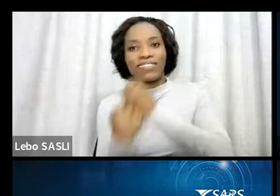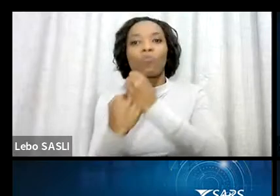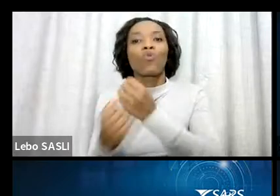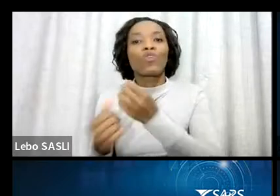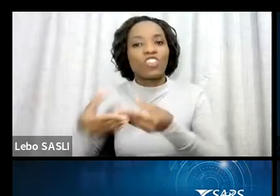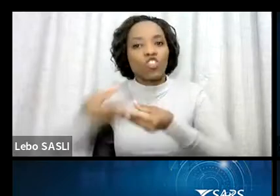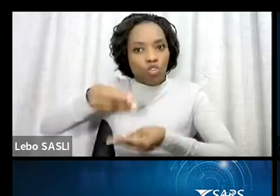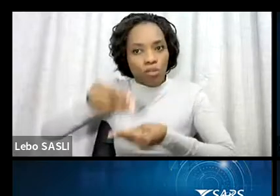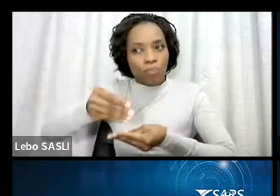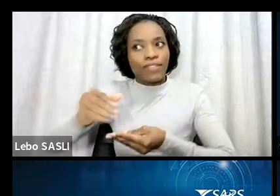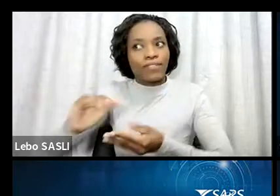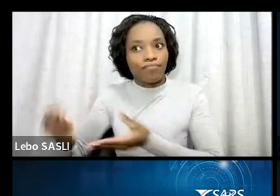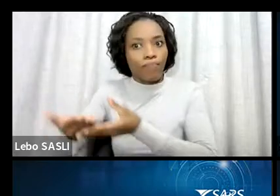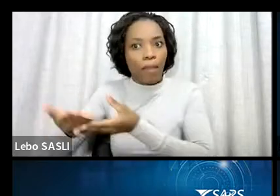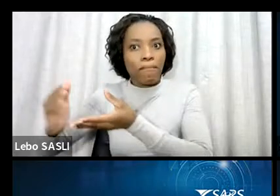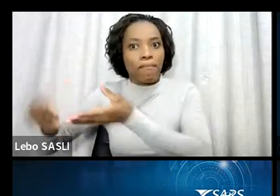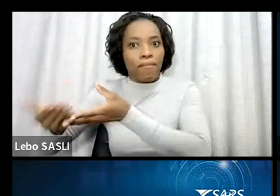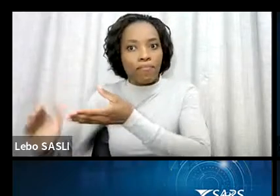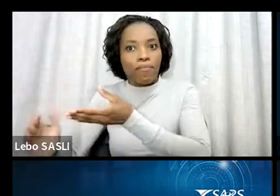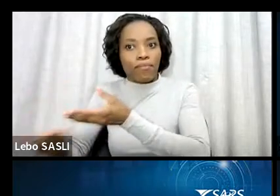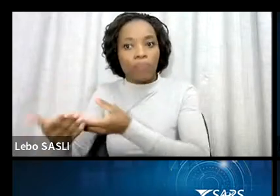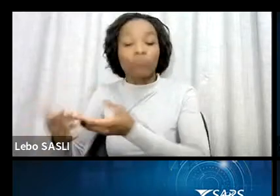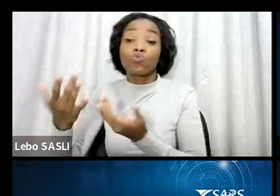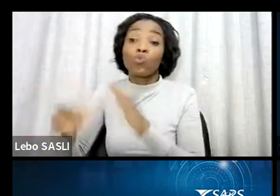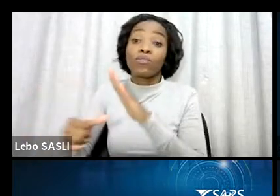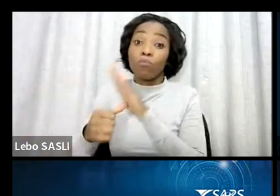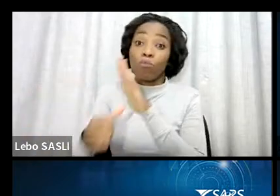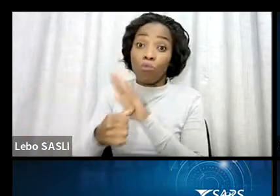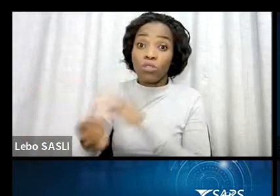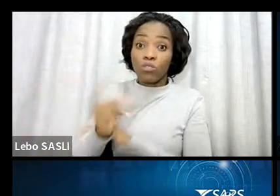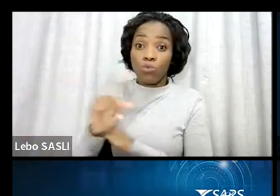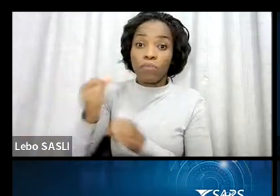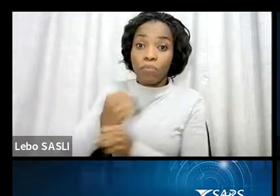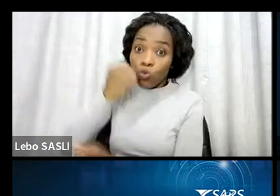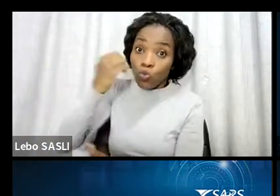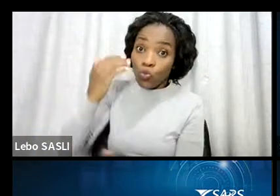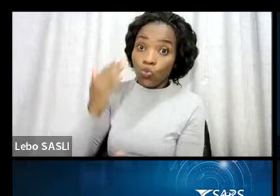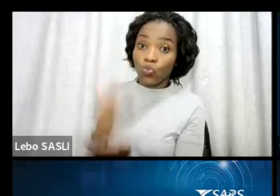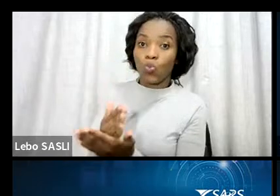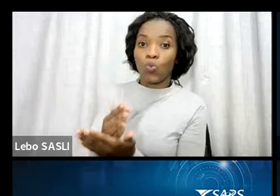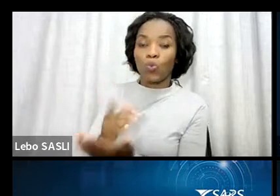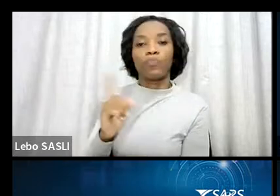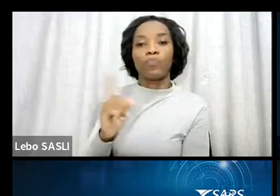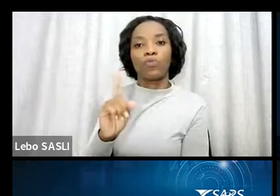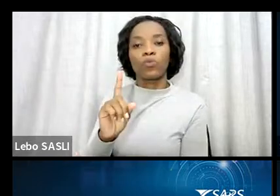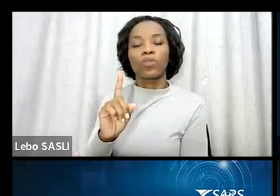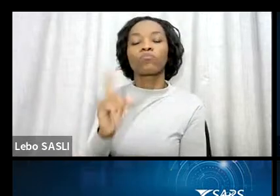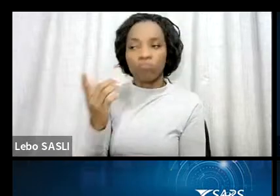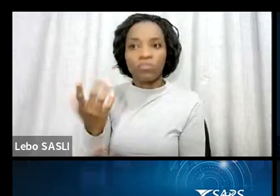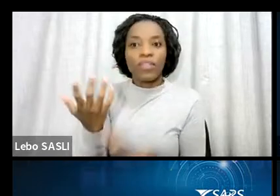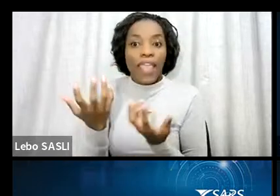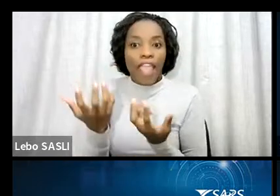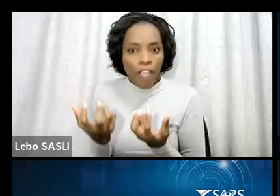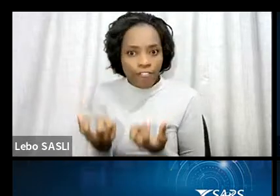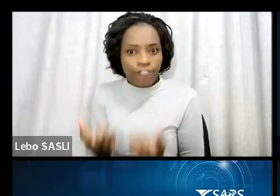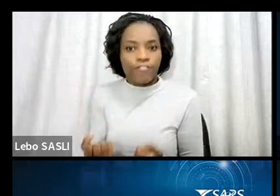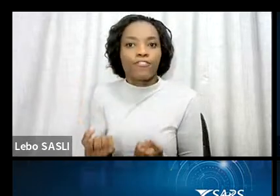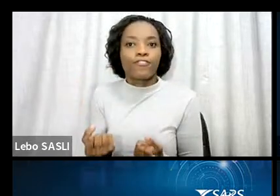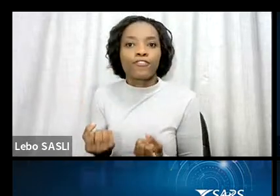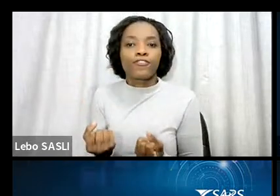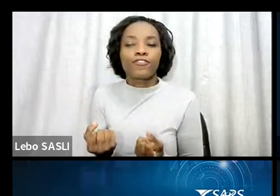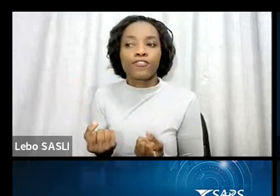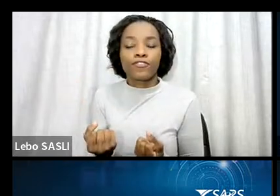documentation. Very, very important to ensure that we have at our disposal